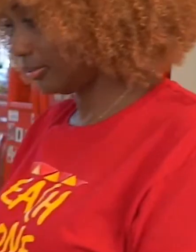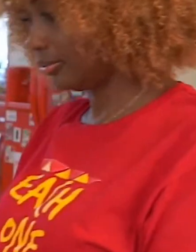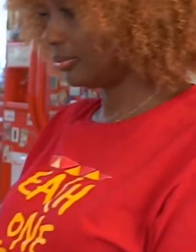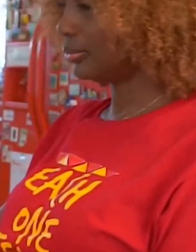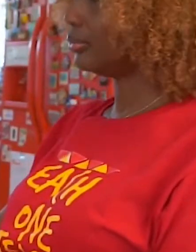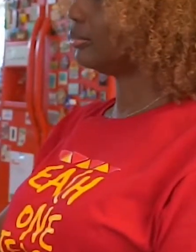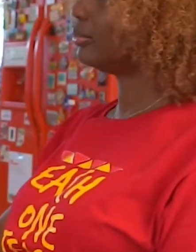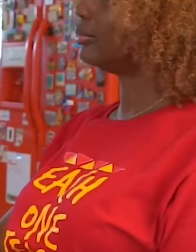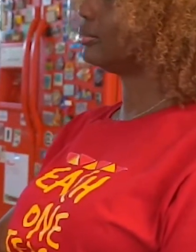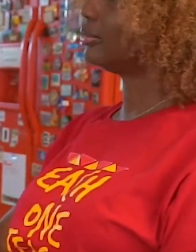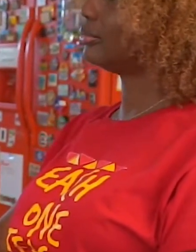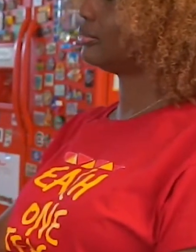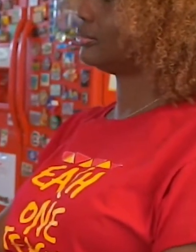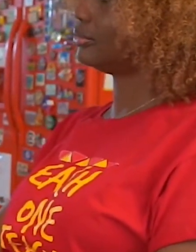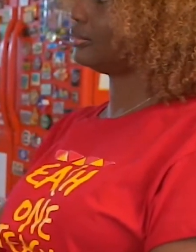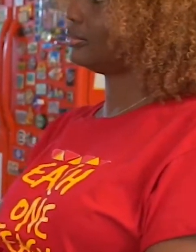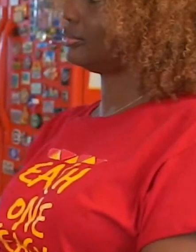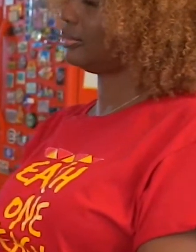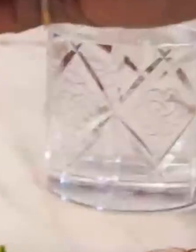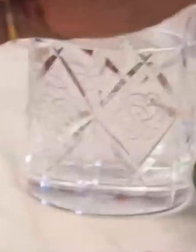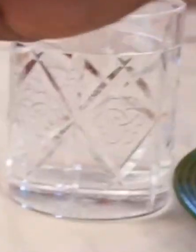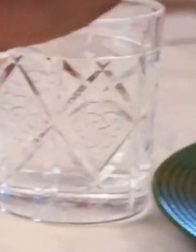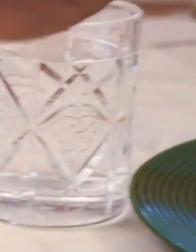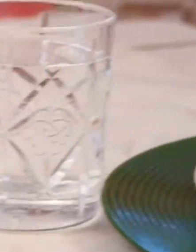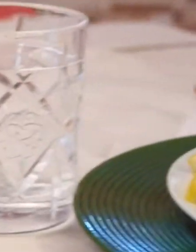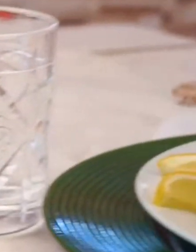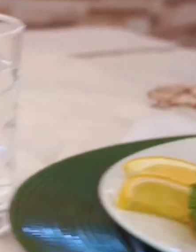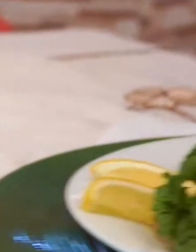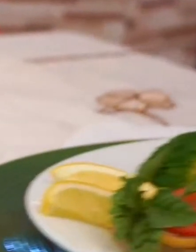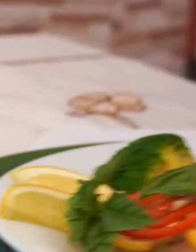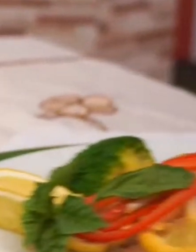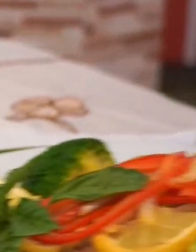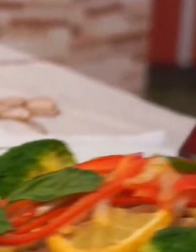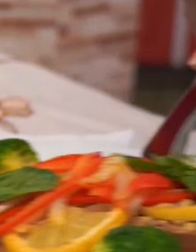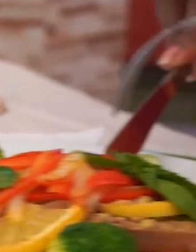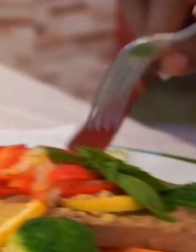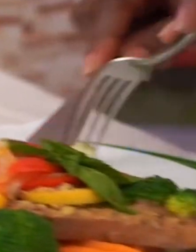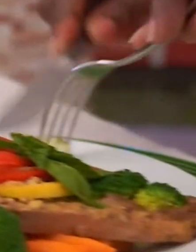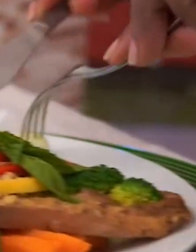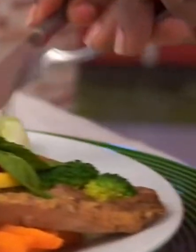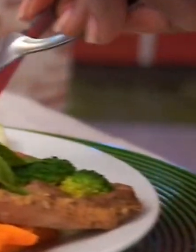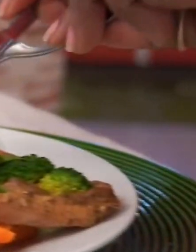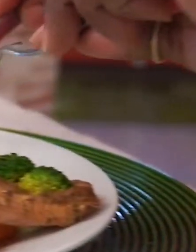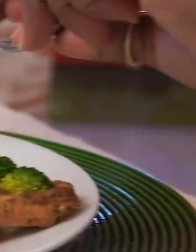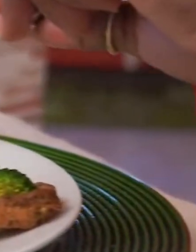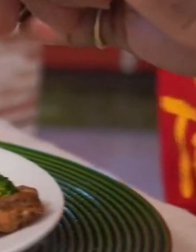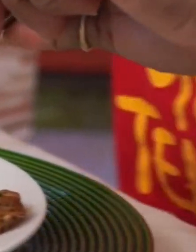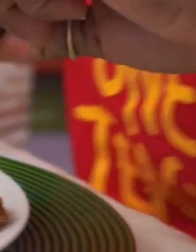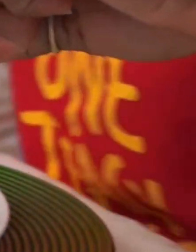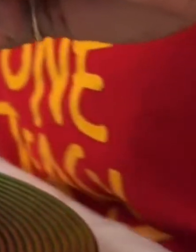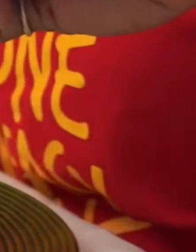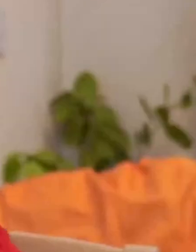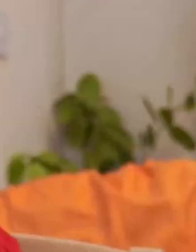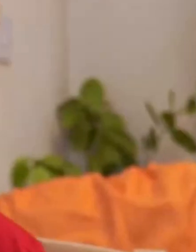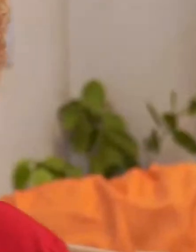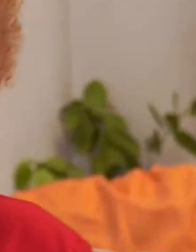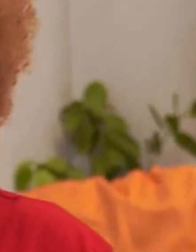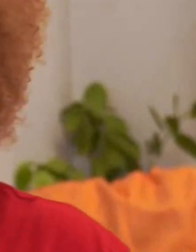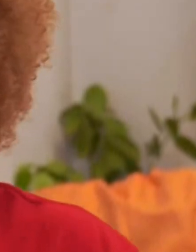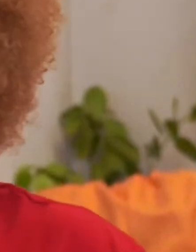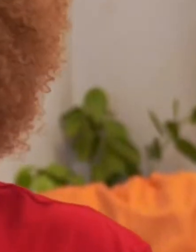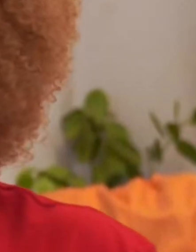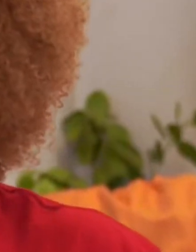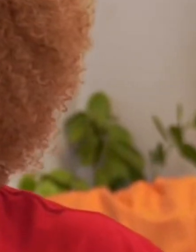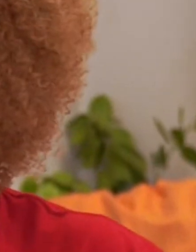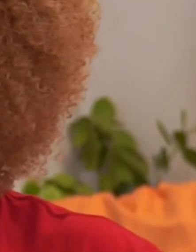so stressful. Just let me enjoy myself. Vegetables are high in vitamins, minerals, and fiber to help maintain your weight